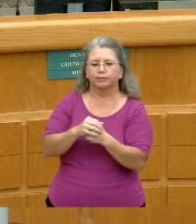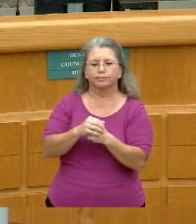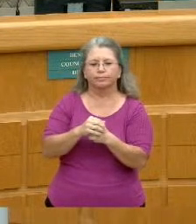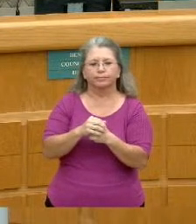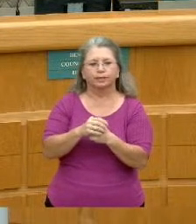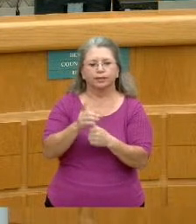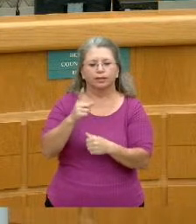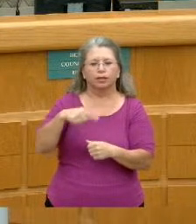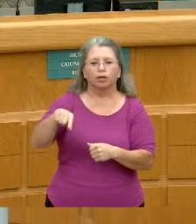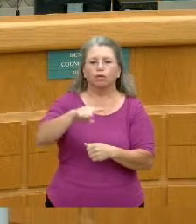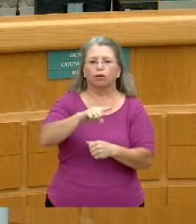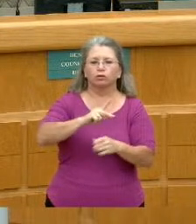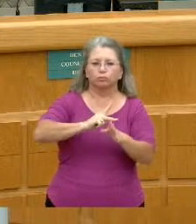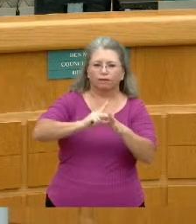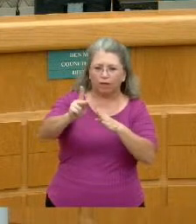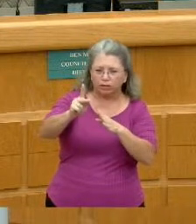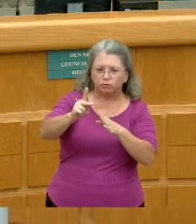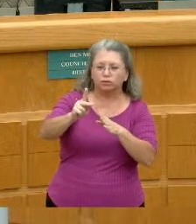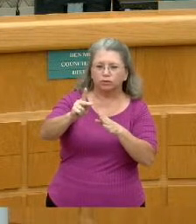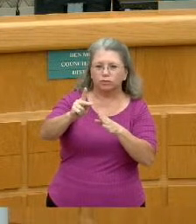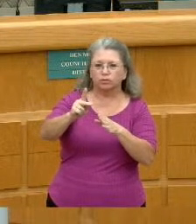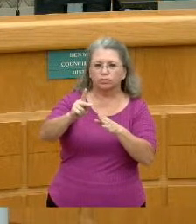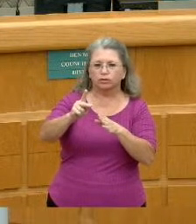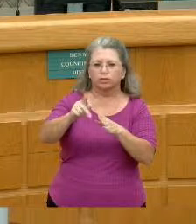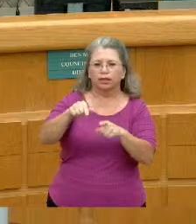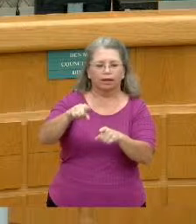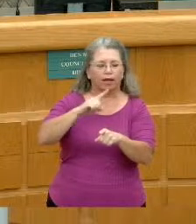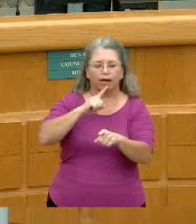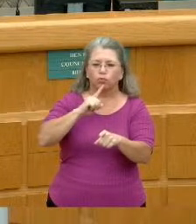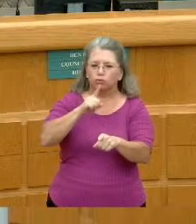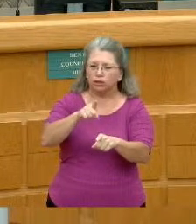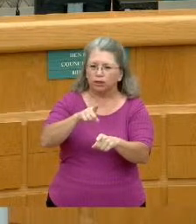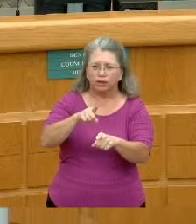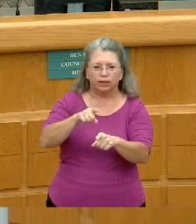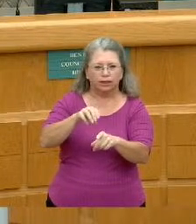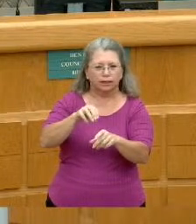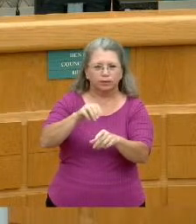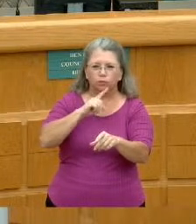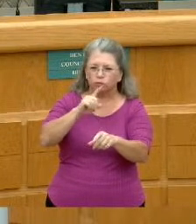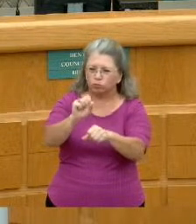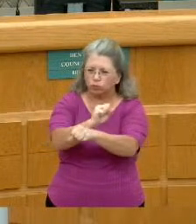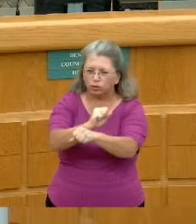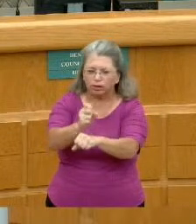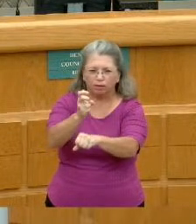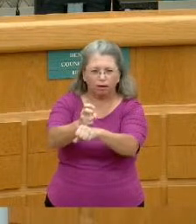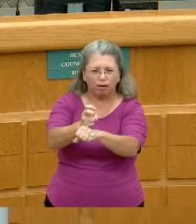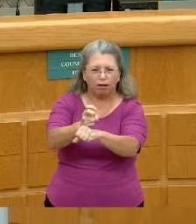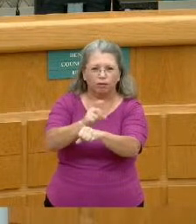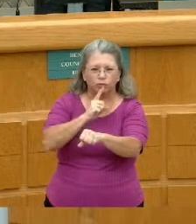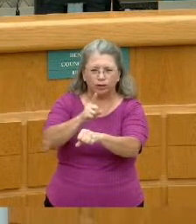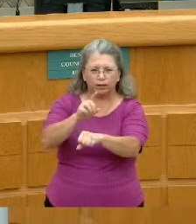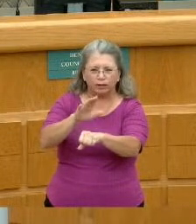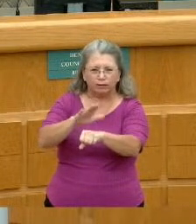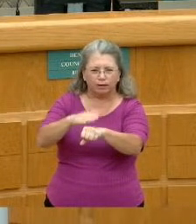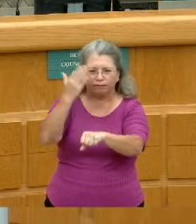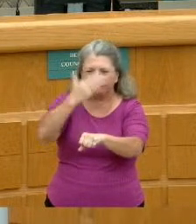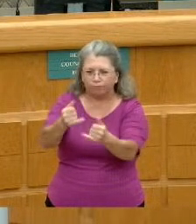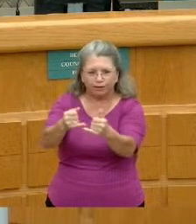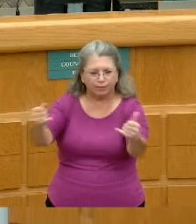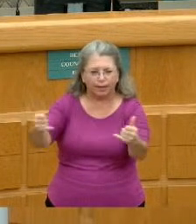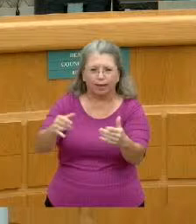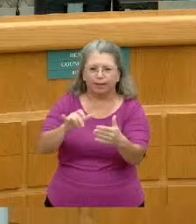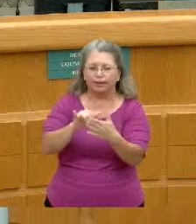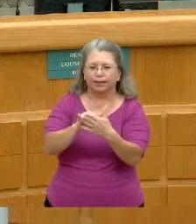Those persons, those professionals are the ones that are in the deepest of trenches, right, when it comes to COVID-19. And they are closest